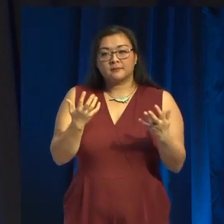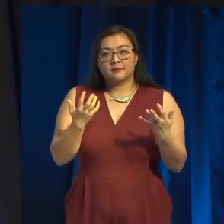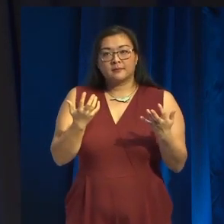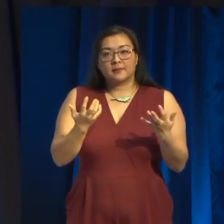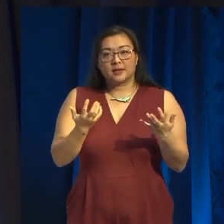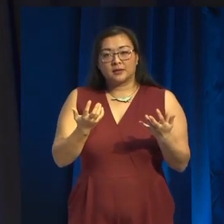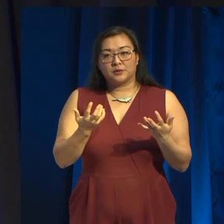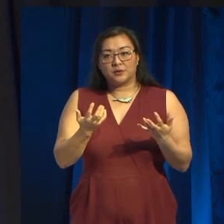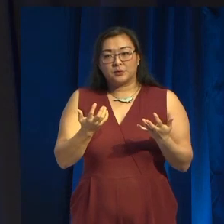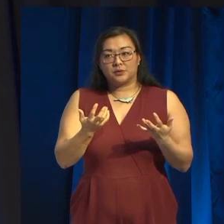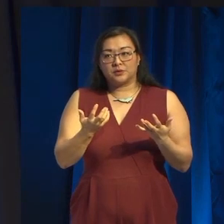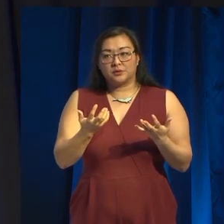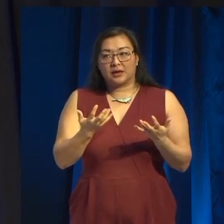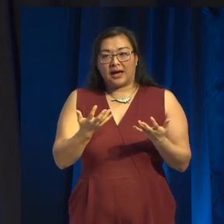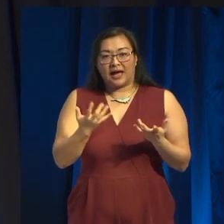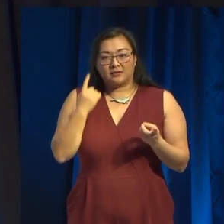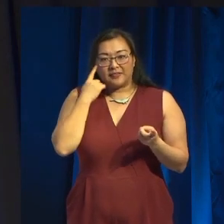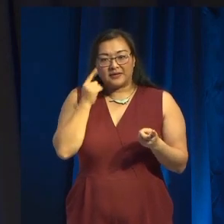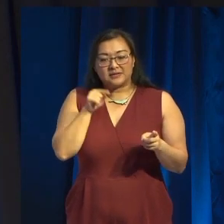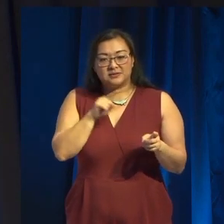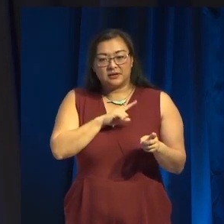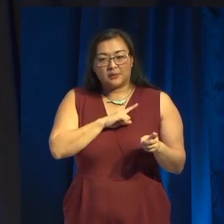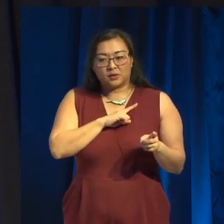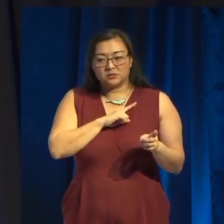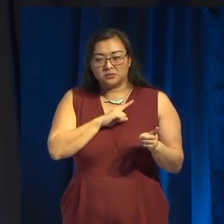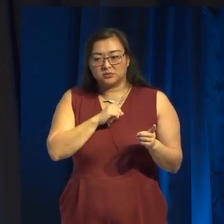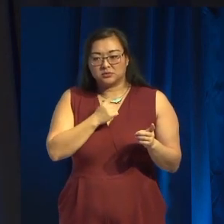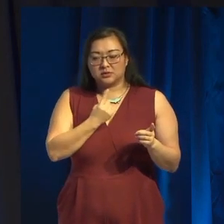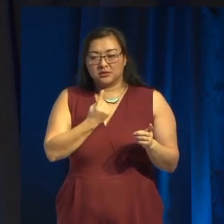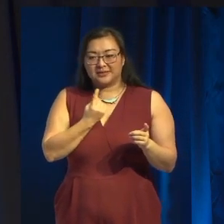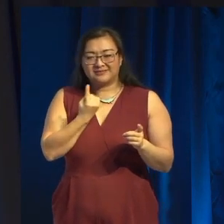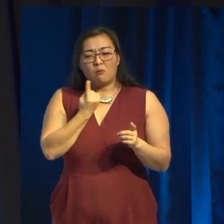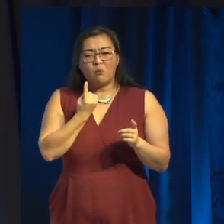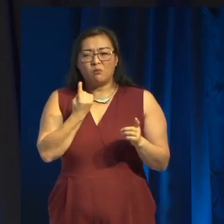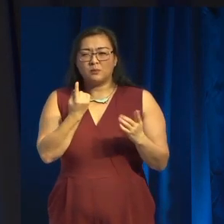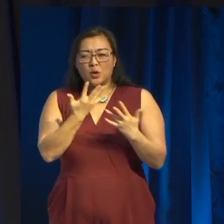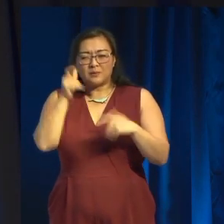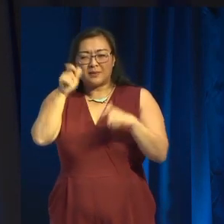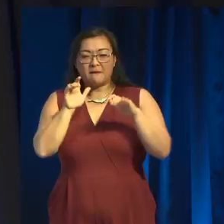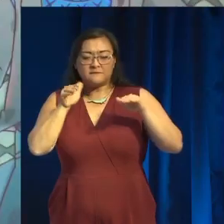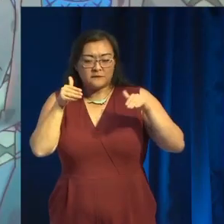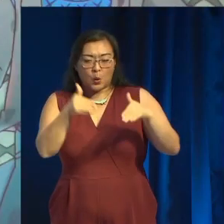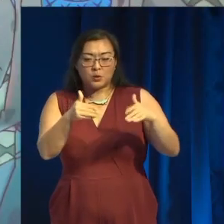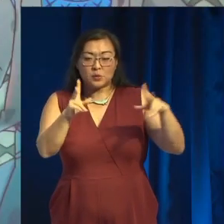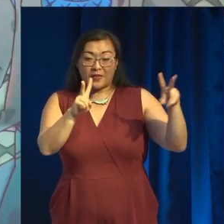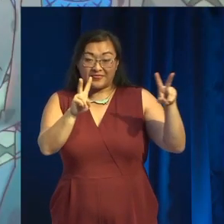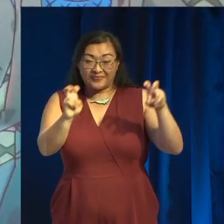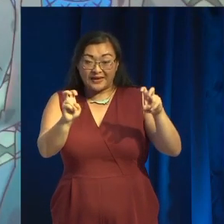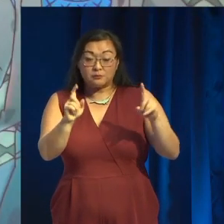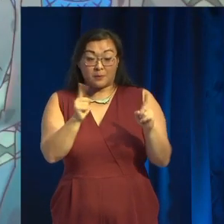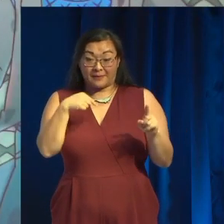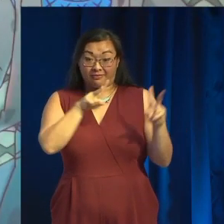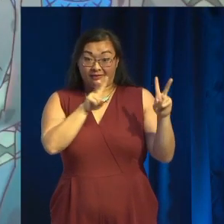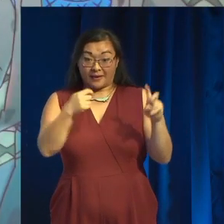I believe, is because somebody focuses too much on the theme and don't think about specific moments. And as an example, I